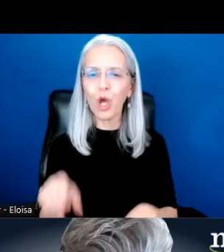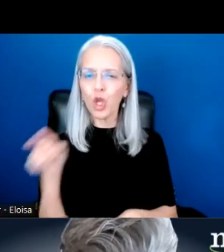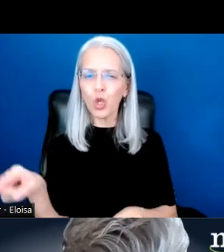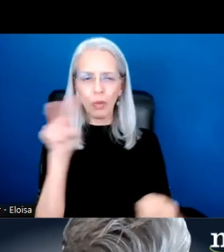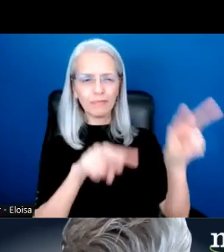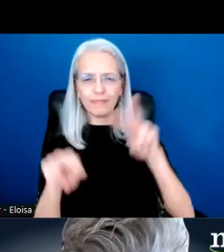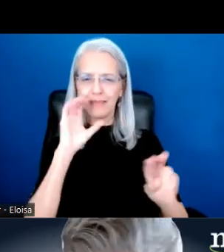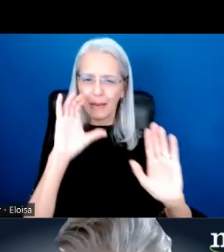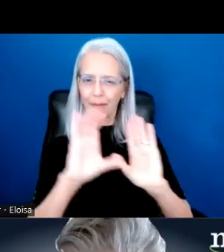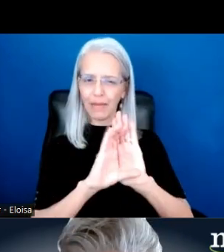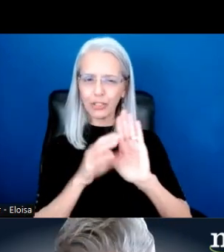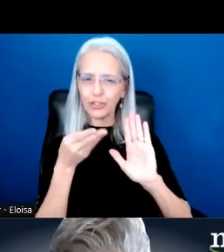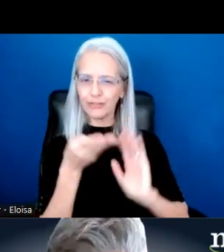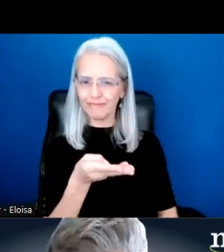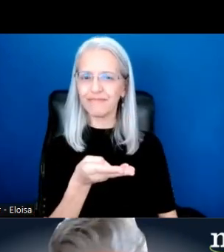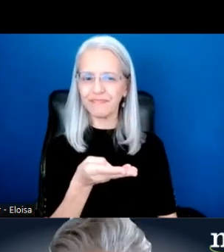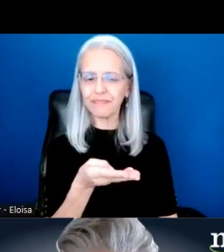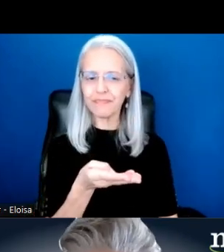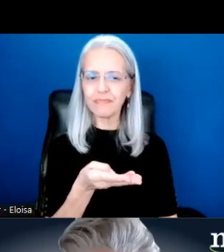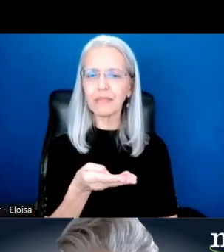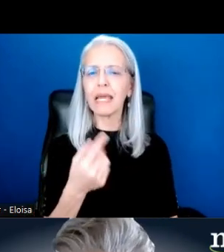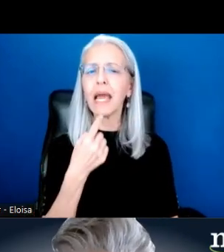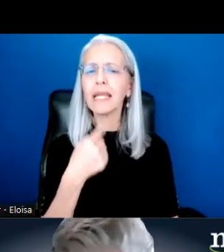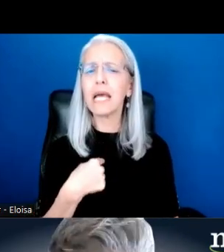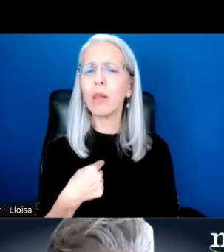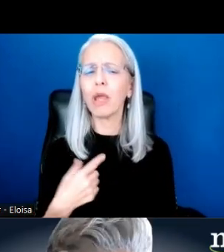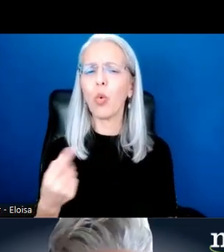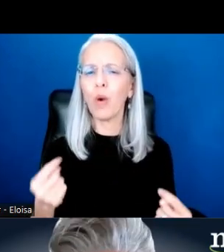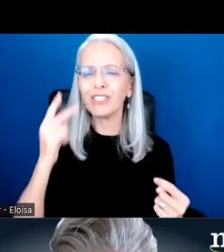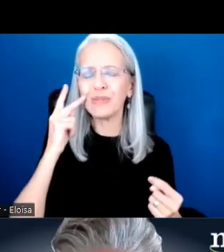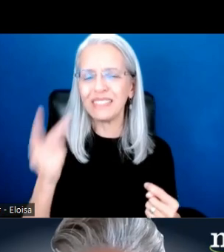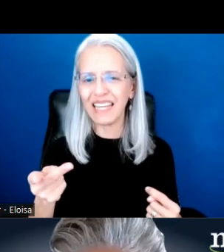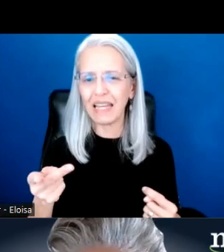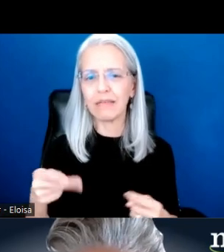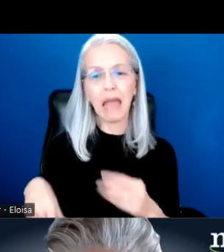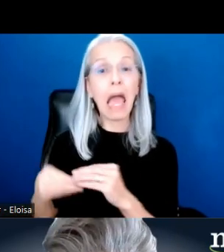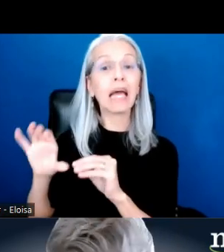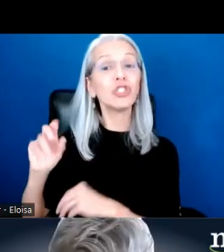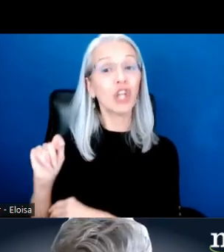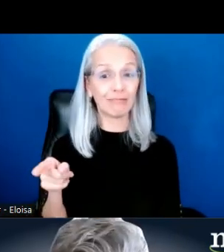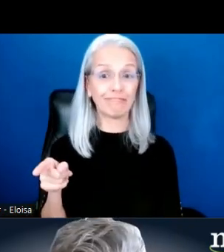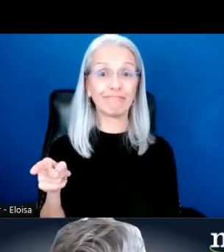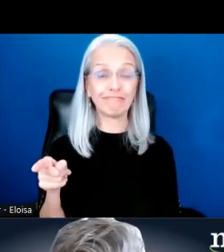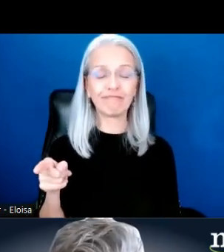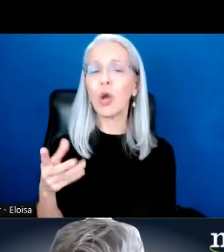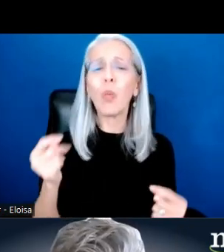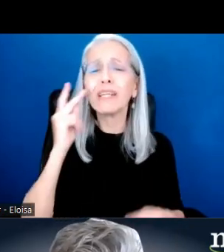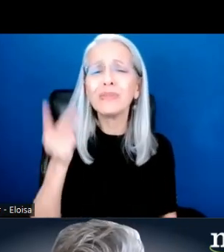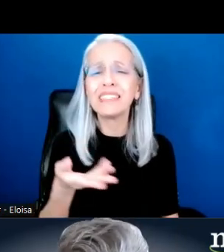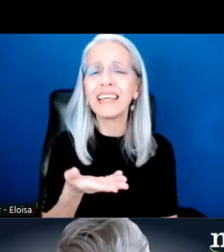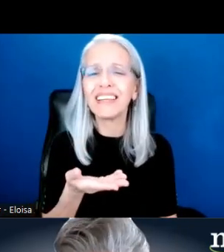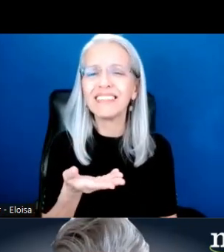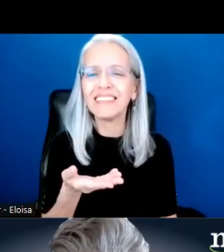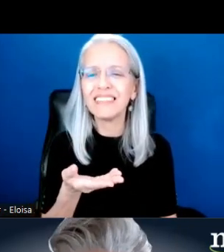this picture and tell me what you see. Put it in the chat box. What are you seeing in this